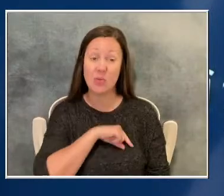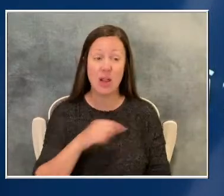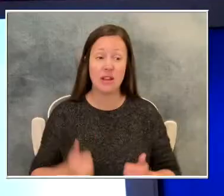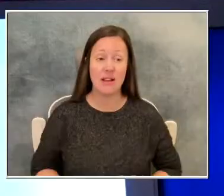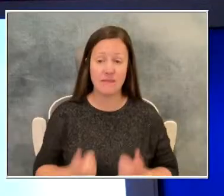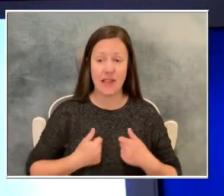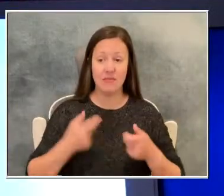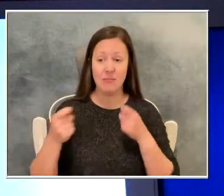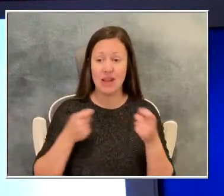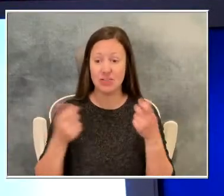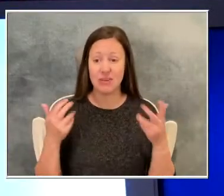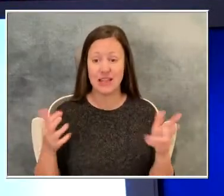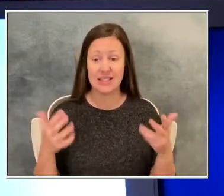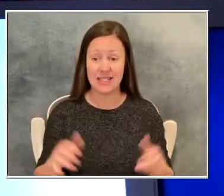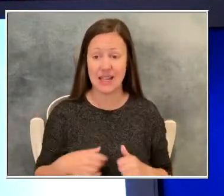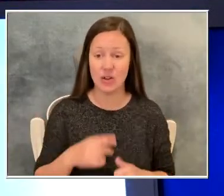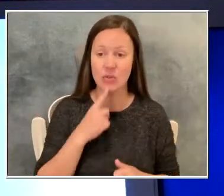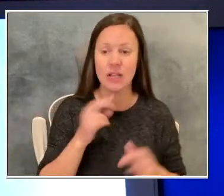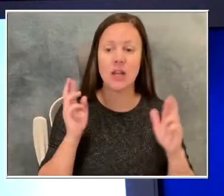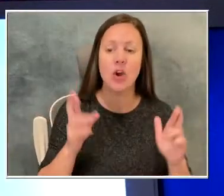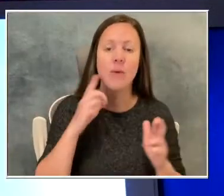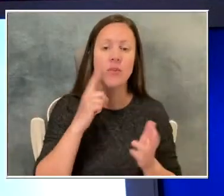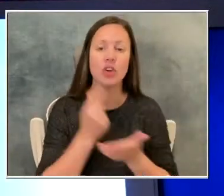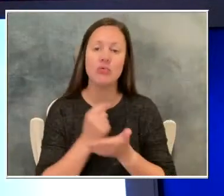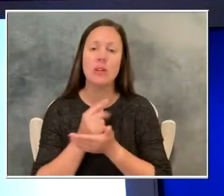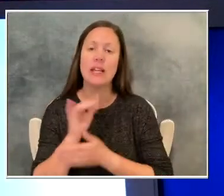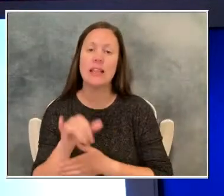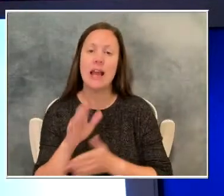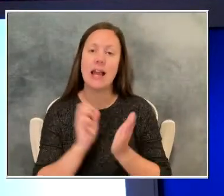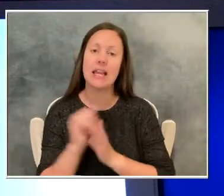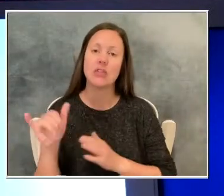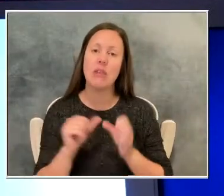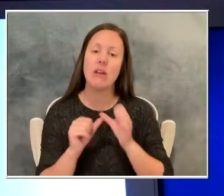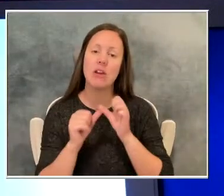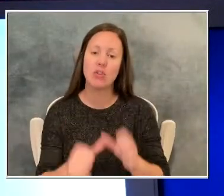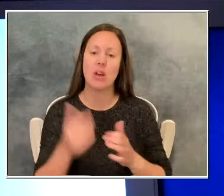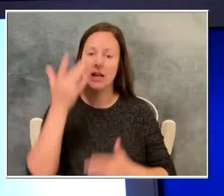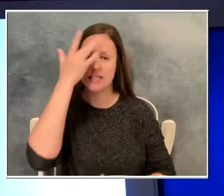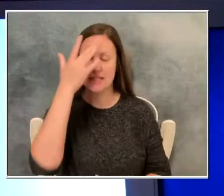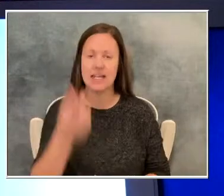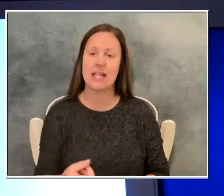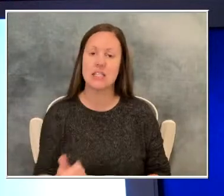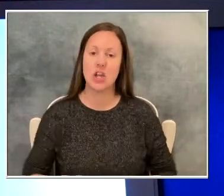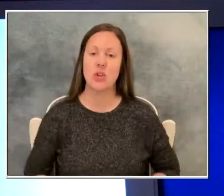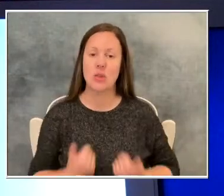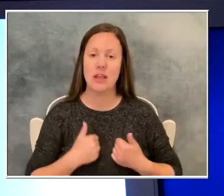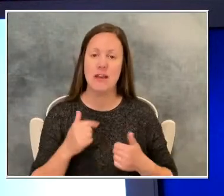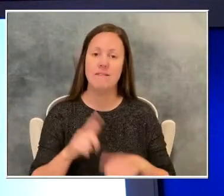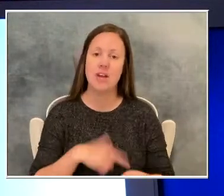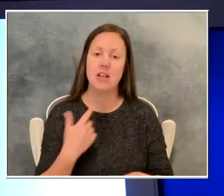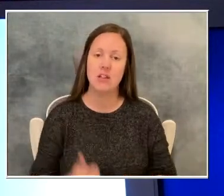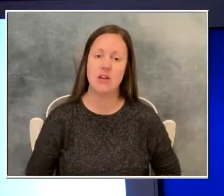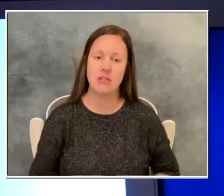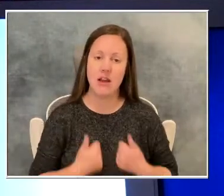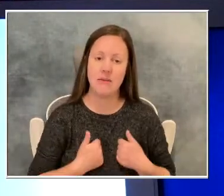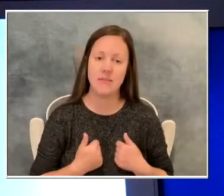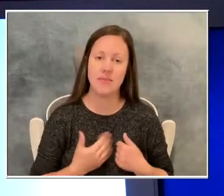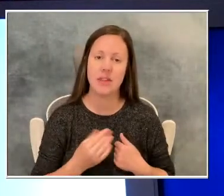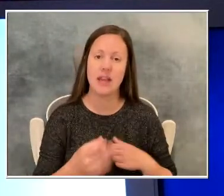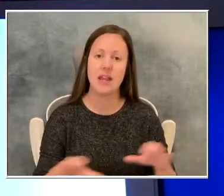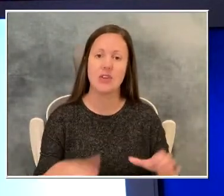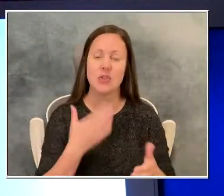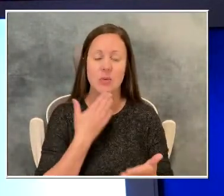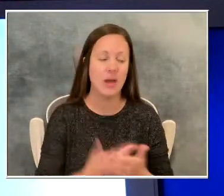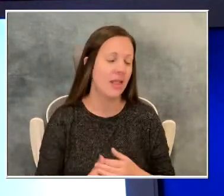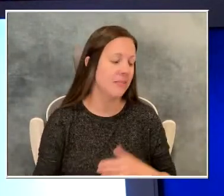It's the hope of treating cancer like a chronic disease eventually, Yeah, where you go on and absolutely. you live a very, very long life. Yes. And you do it well. I want to get to